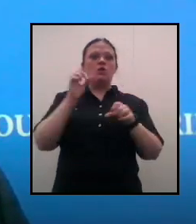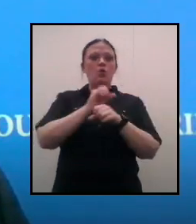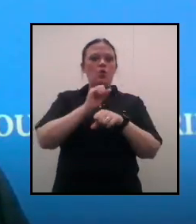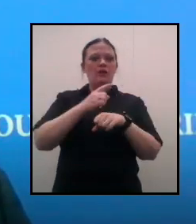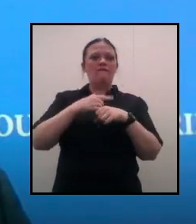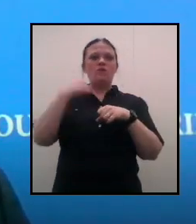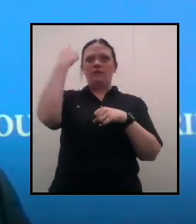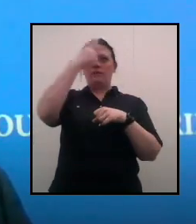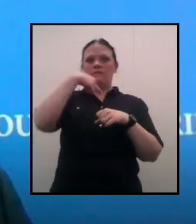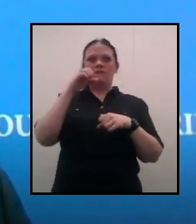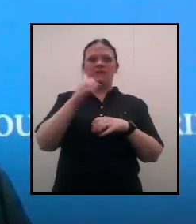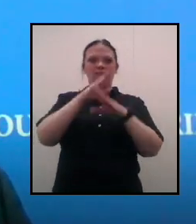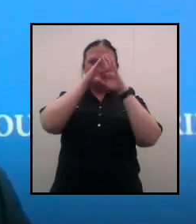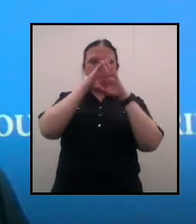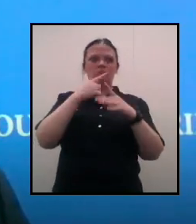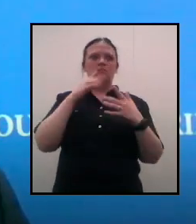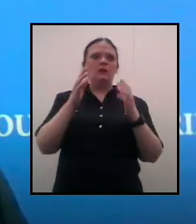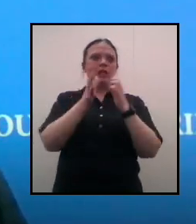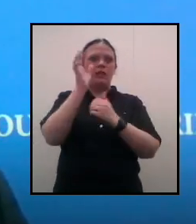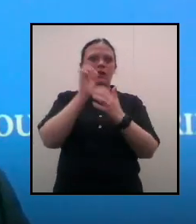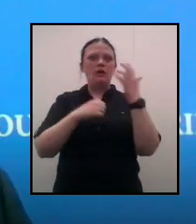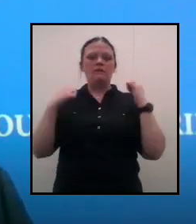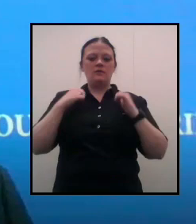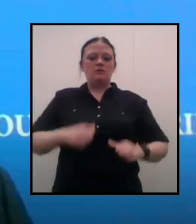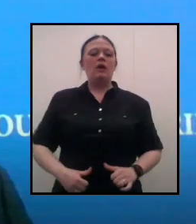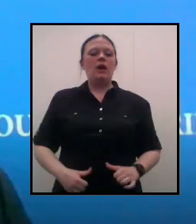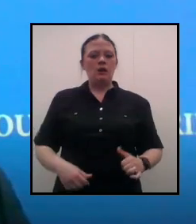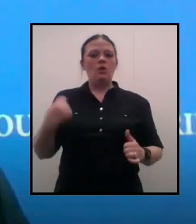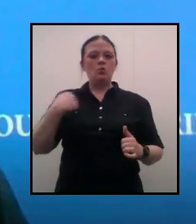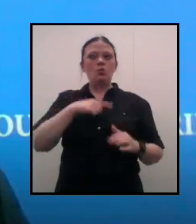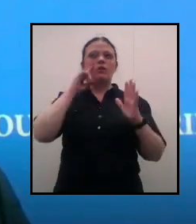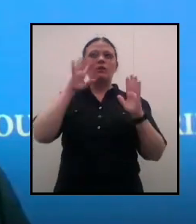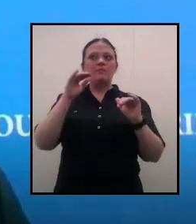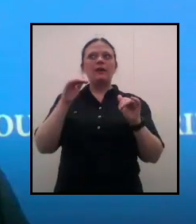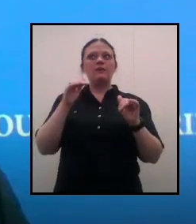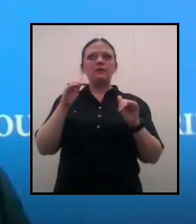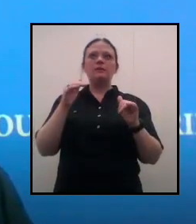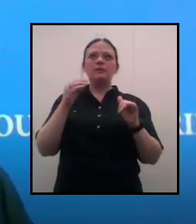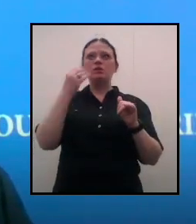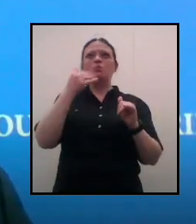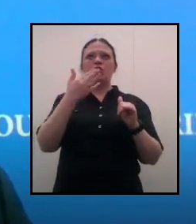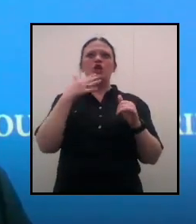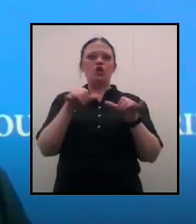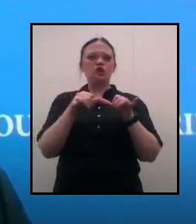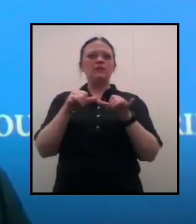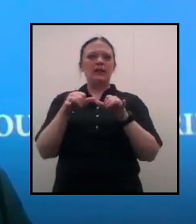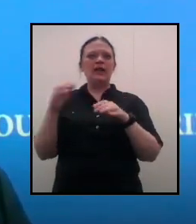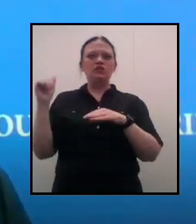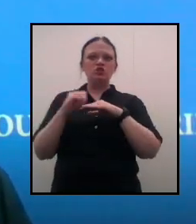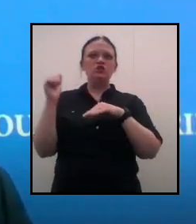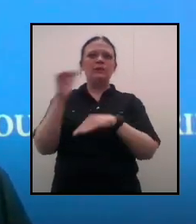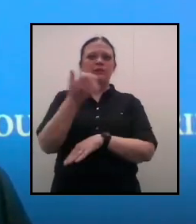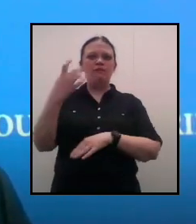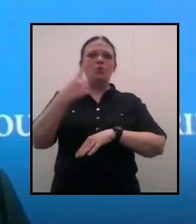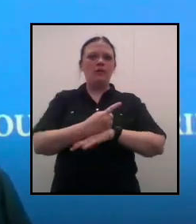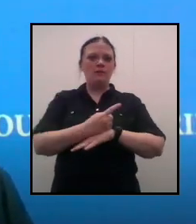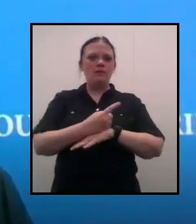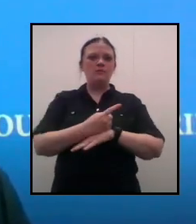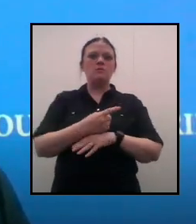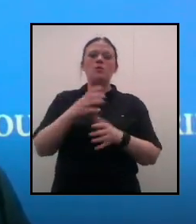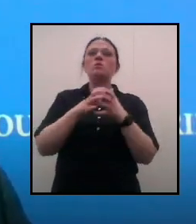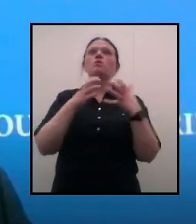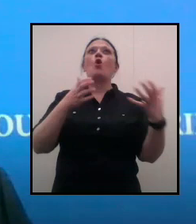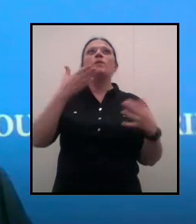shields. Gloves and gowns are our biggest thing, and we're expecting some fairly decent-sized shipments of those in the next couple of days. So it's much better than it